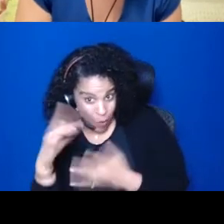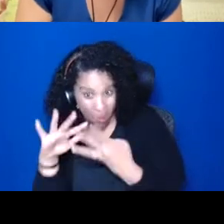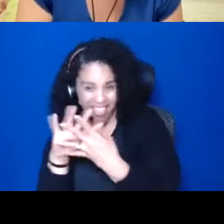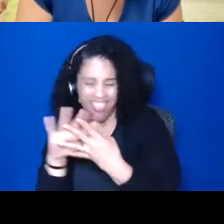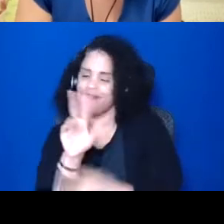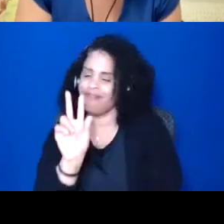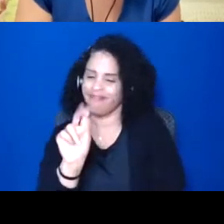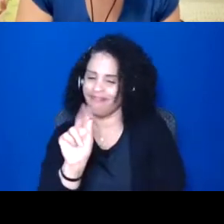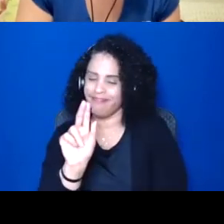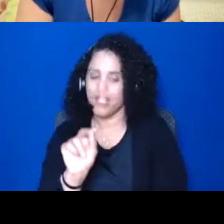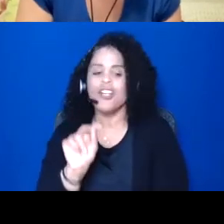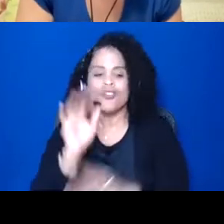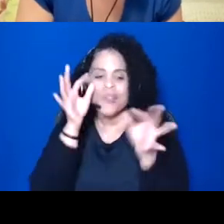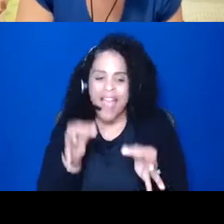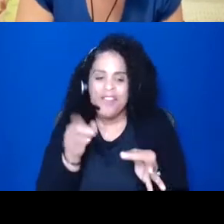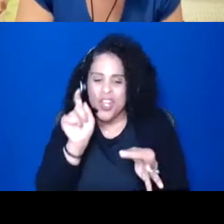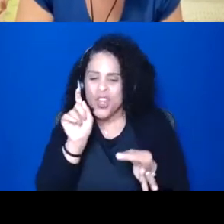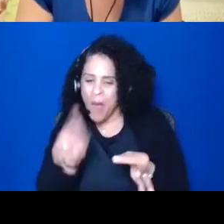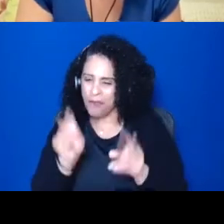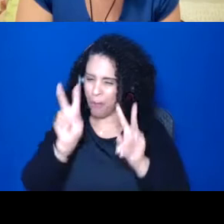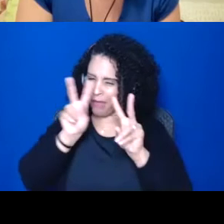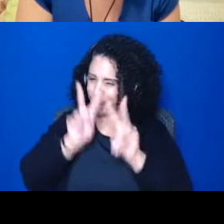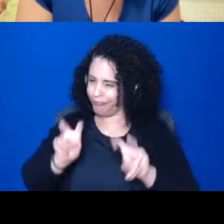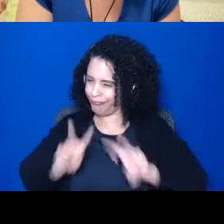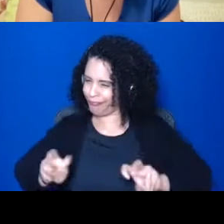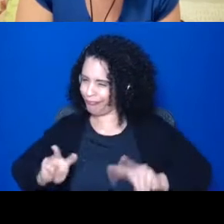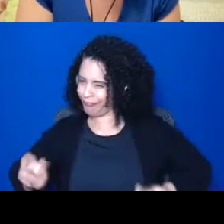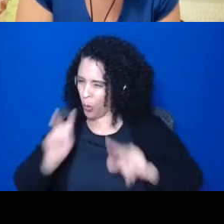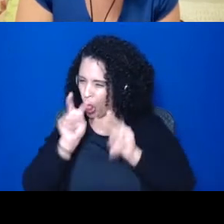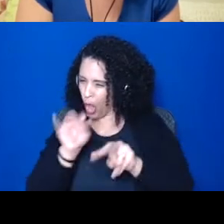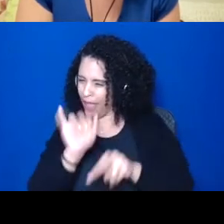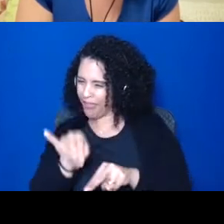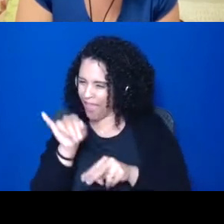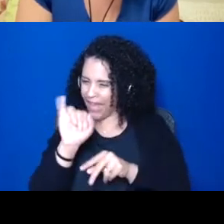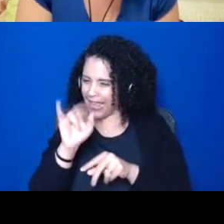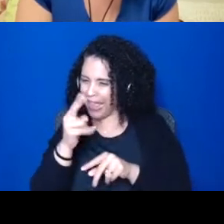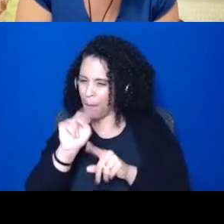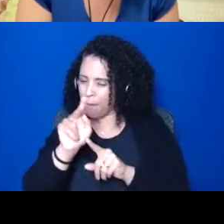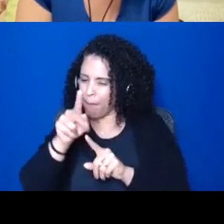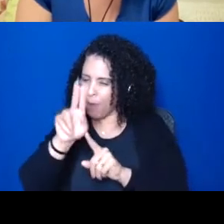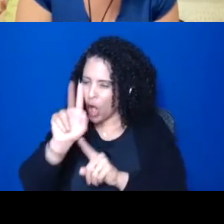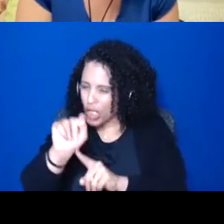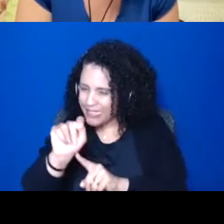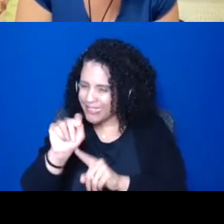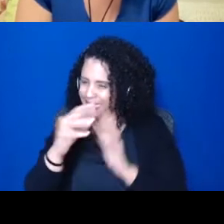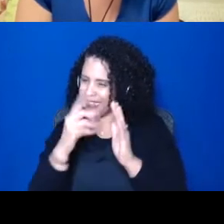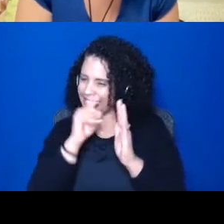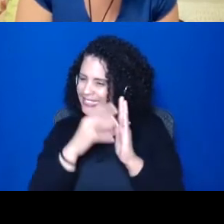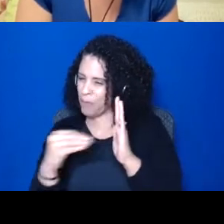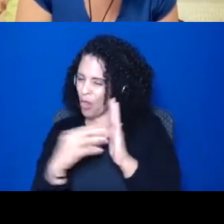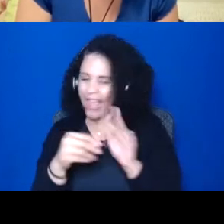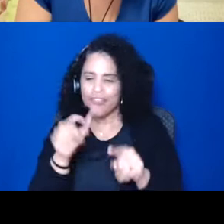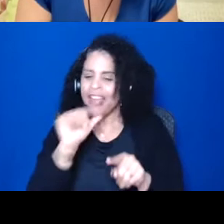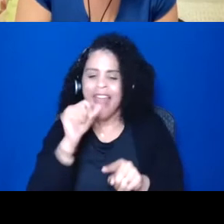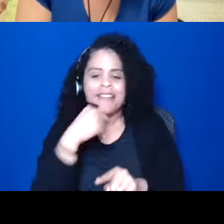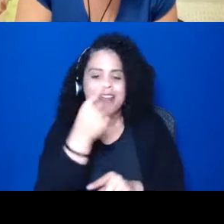be critical when looking at these cochlear implant simulations and remember that they do not tell you what